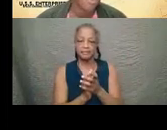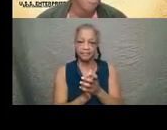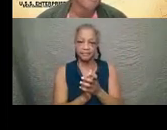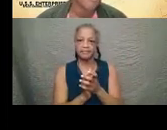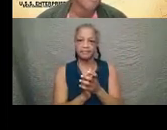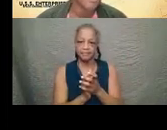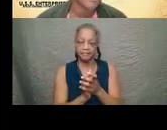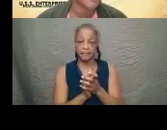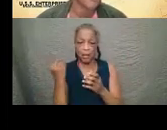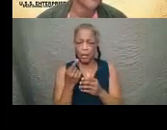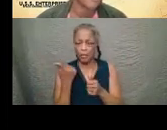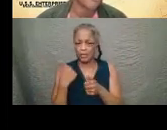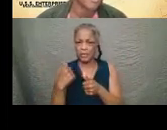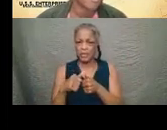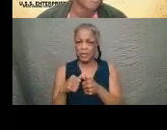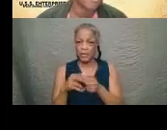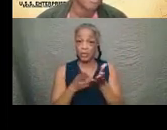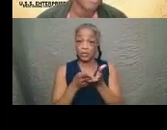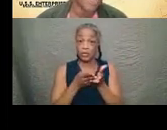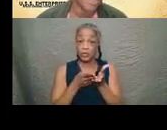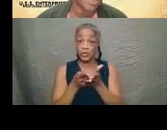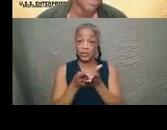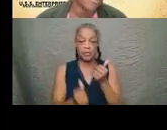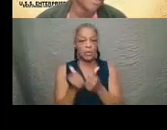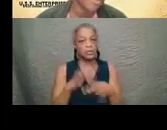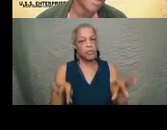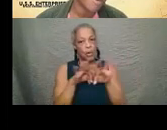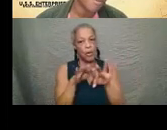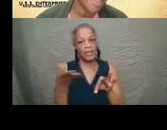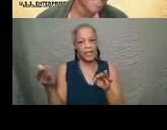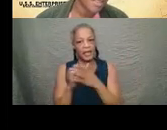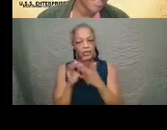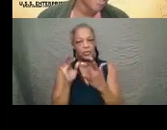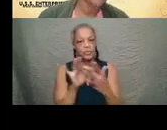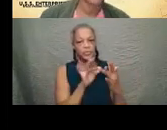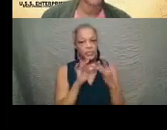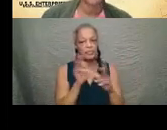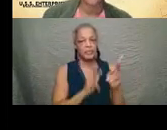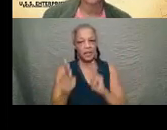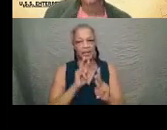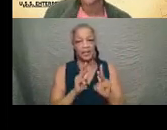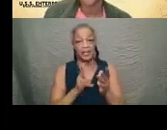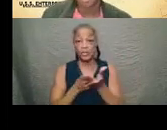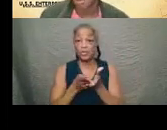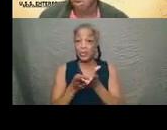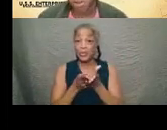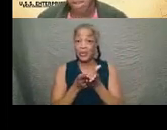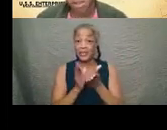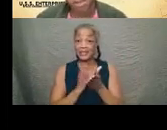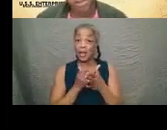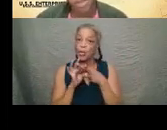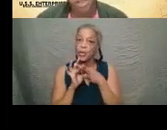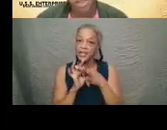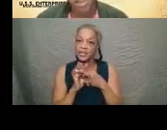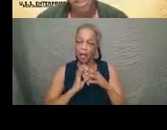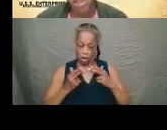Just always remember that the truth is going to be the most important thing to reach people, because then the truth is our relationships, our human